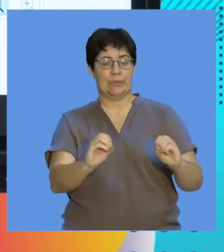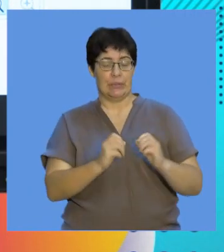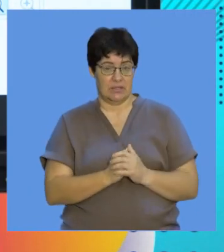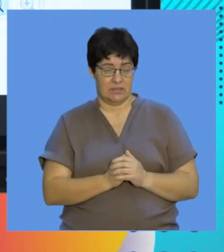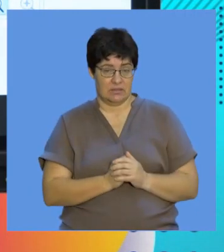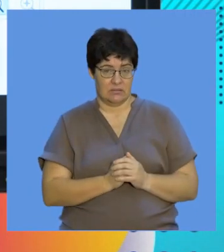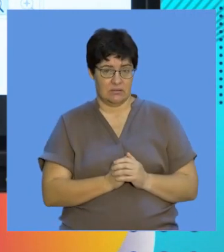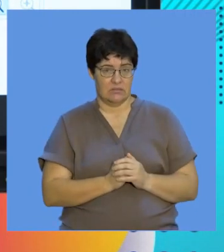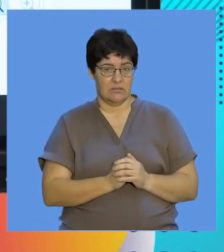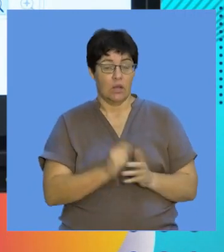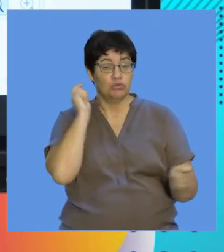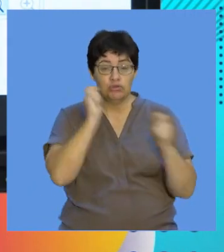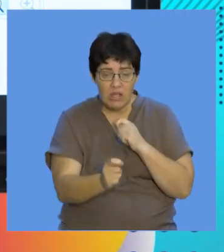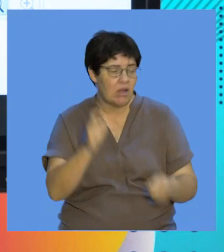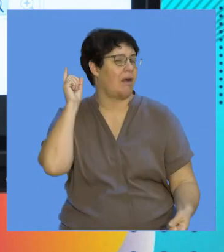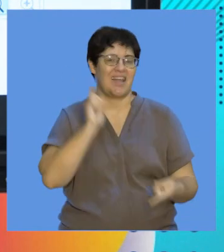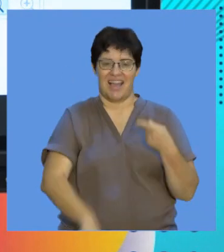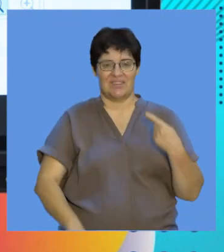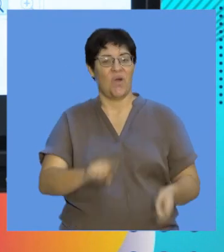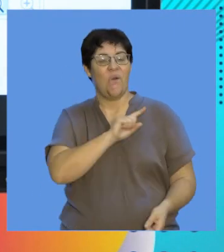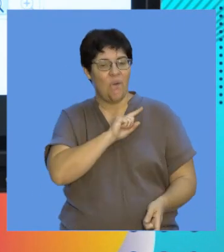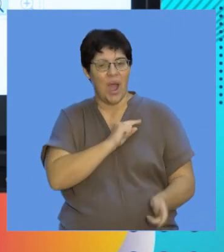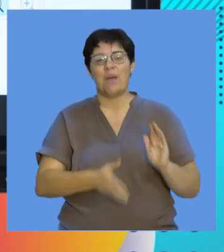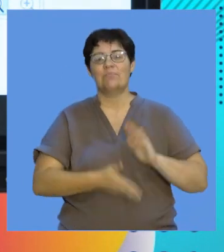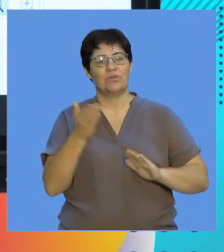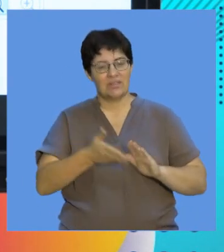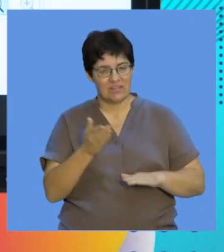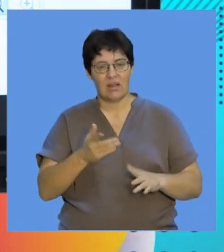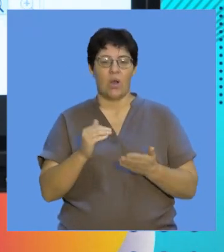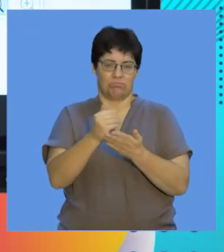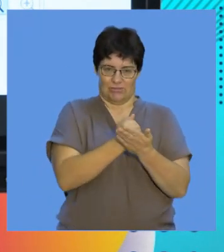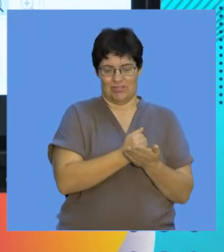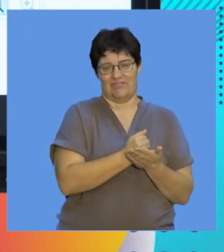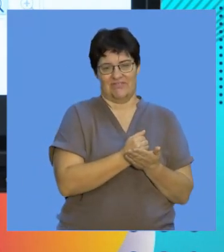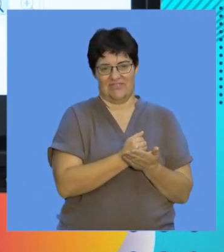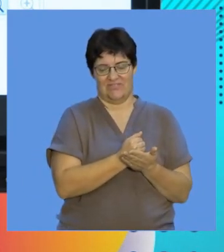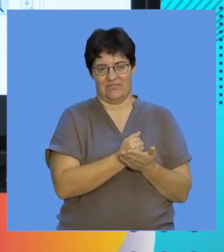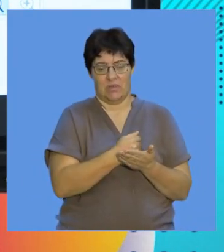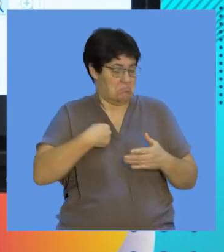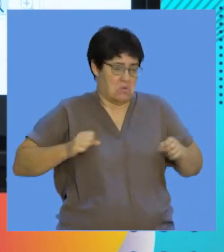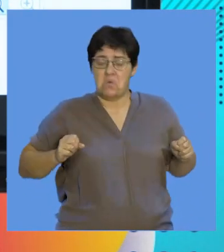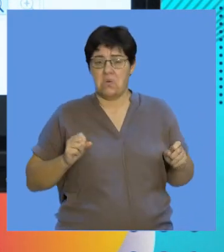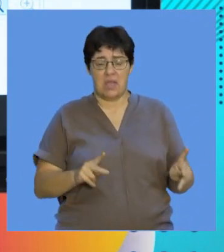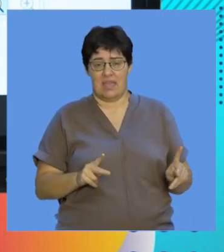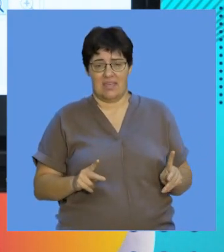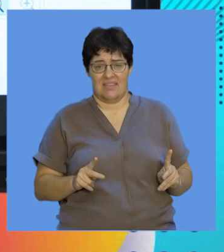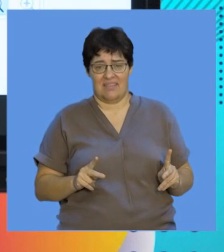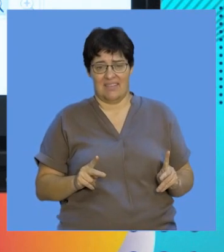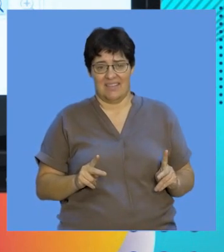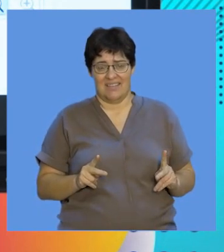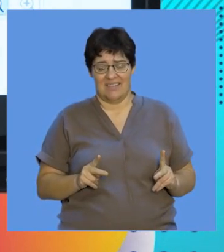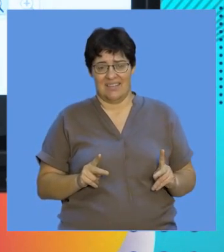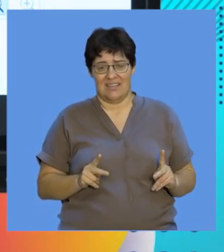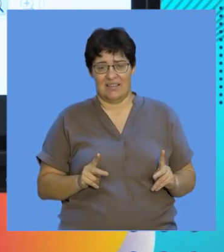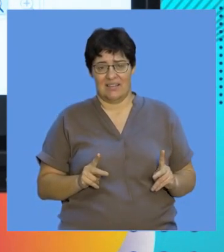And it can't change because momentum's always conserved. I'm okay with the fact that the